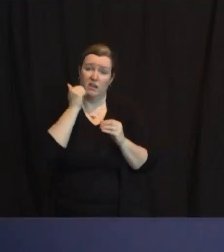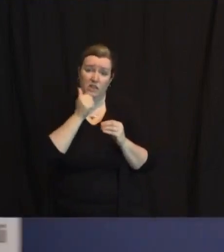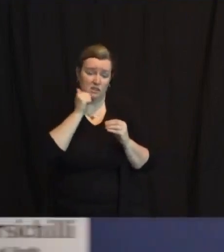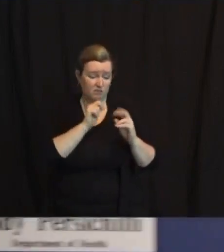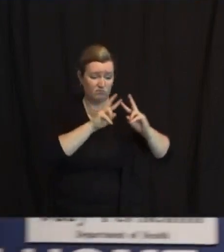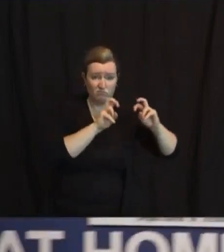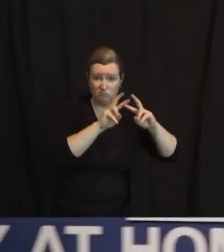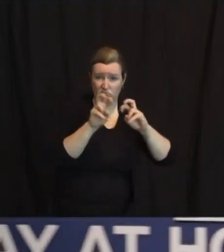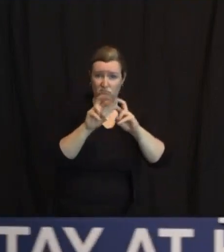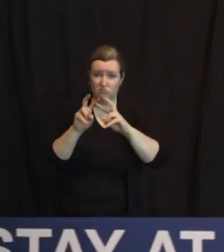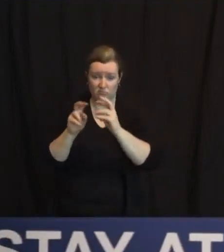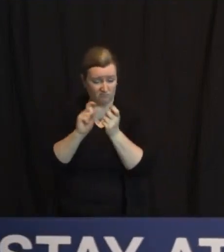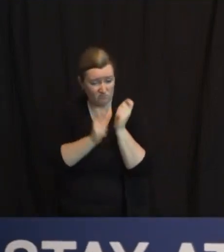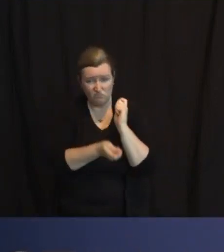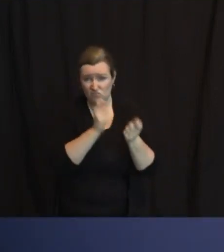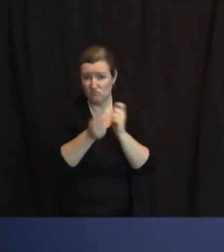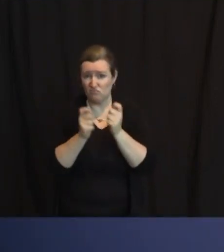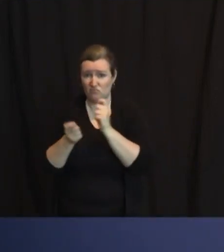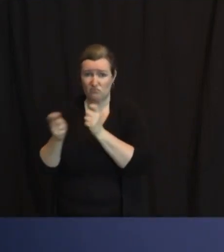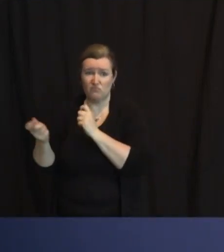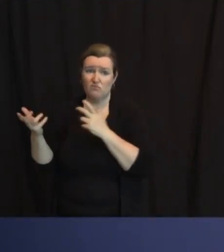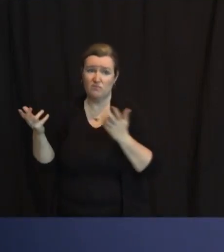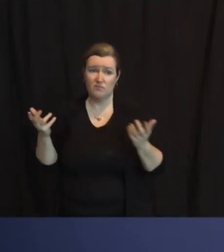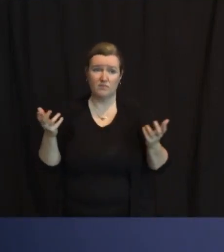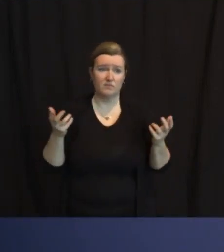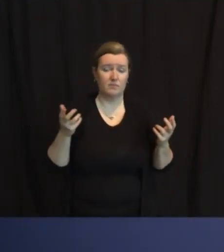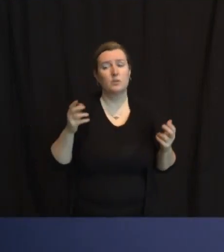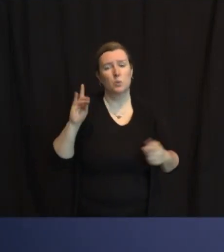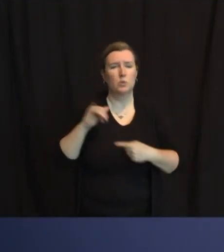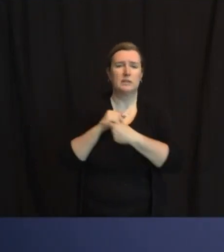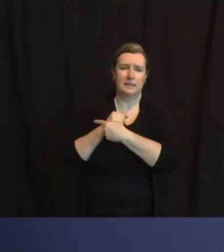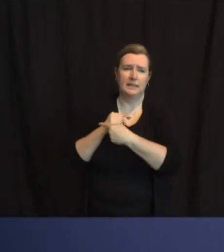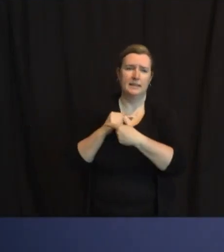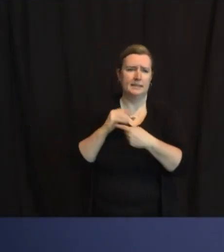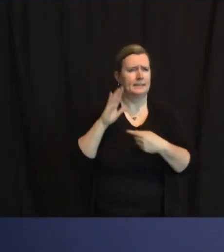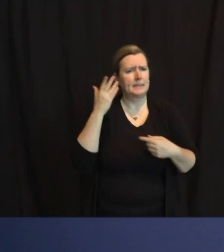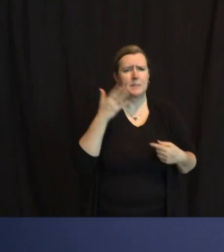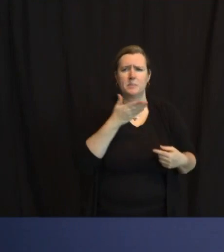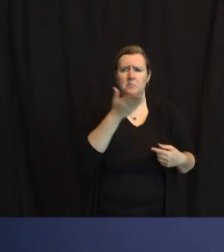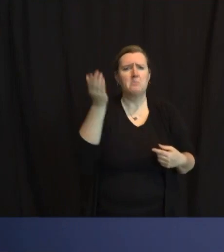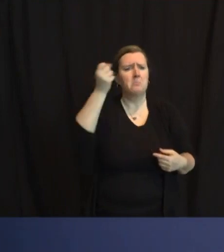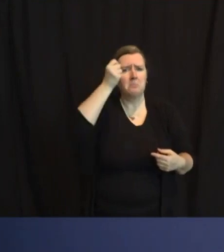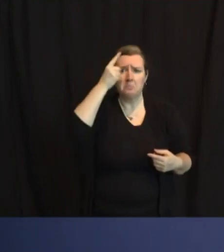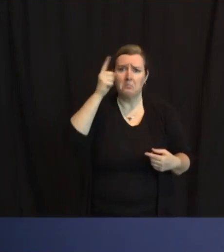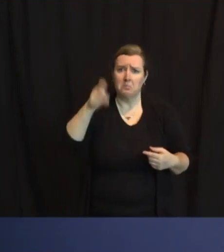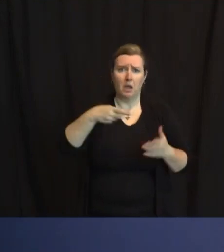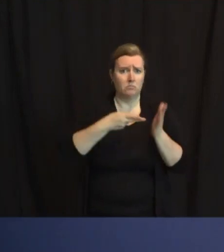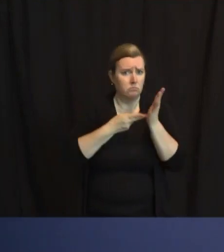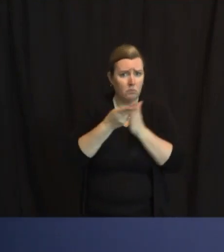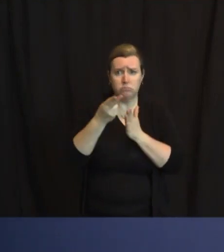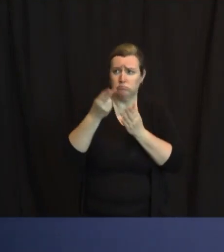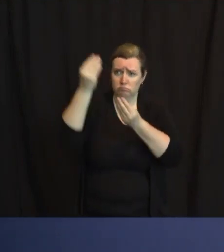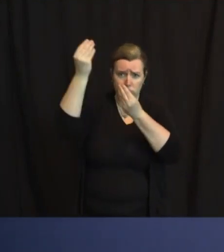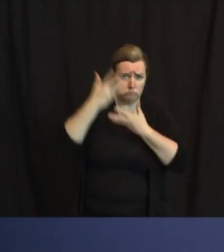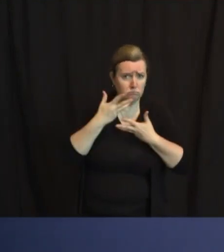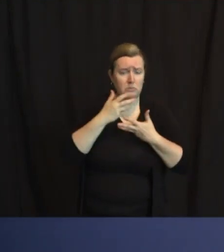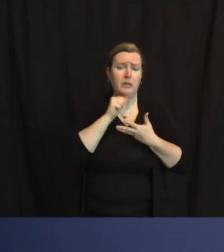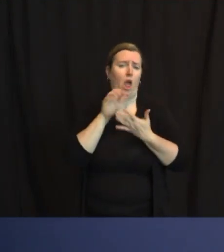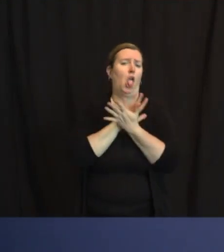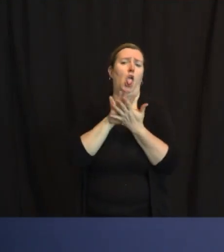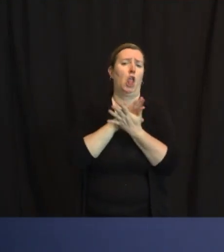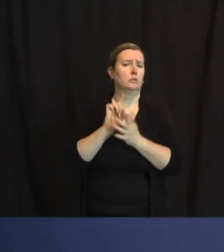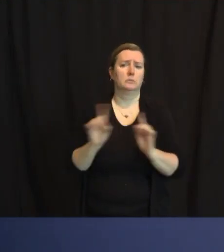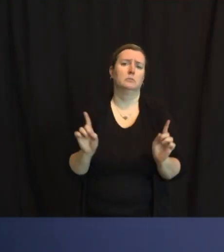think they've gotten better. They've certainly gotten the message about reporting accurate numbers. I think that